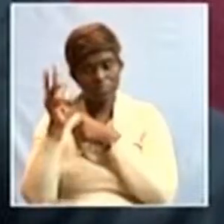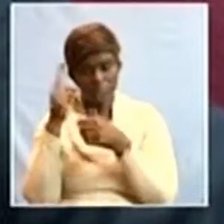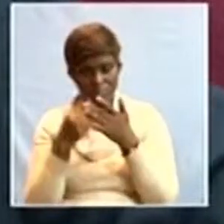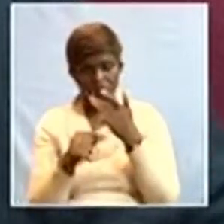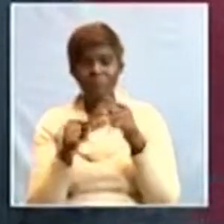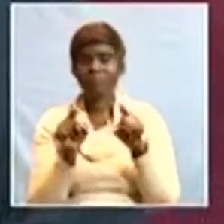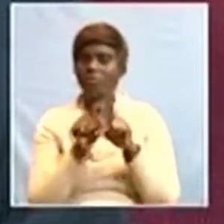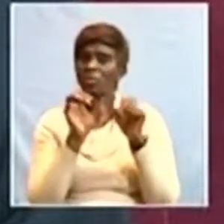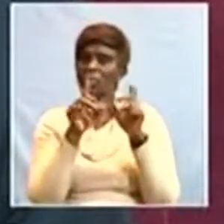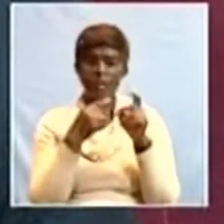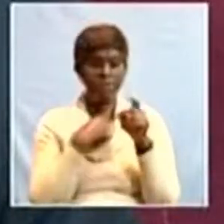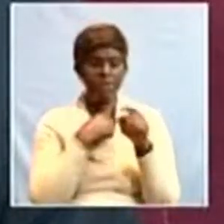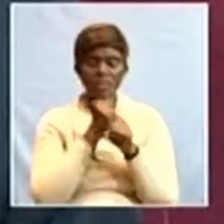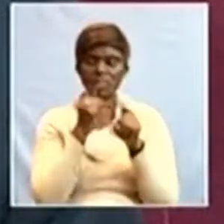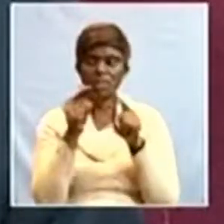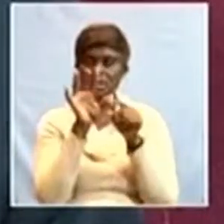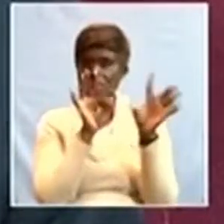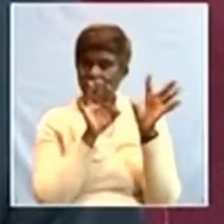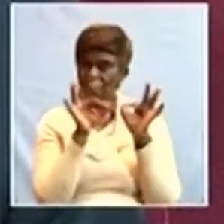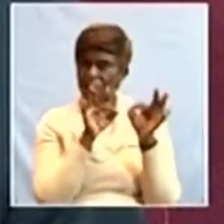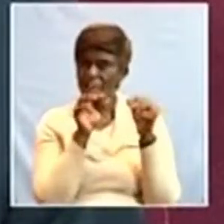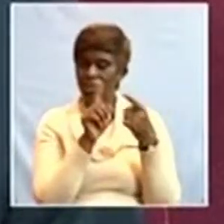will okay. Let me just pick up one